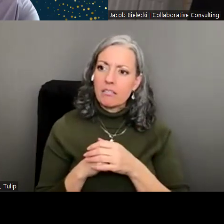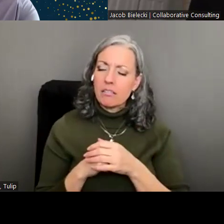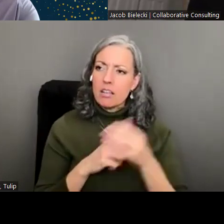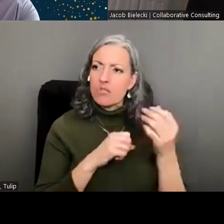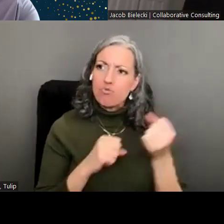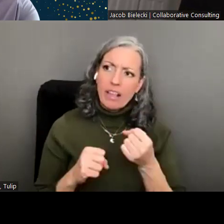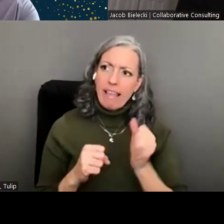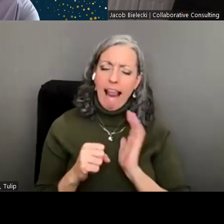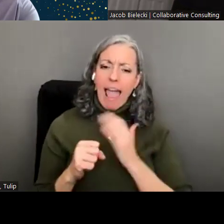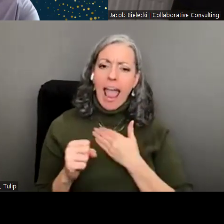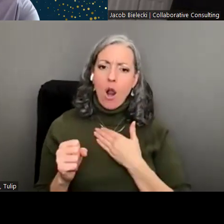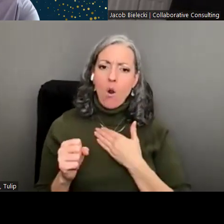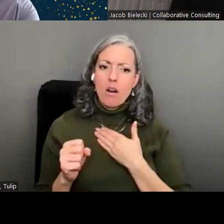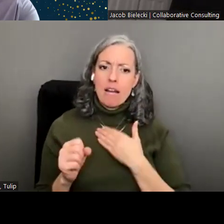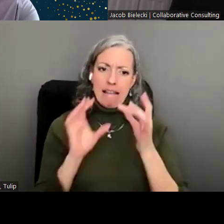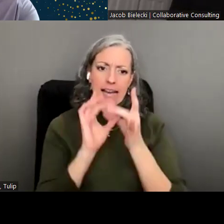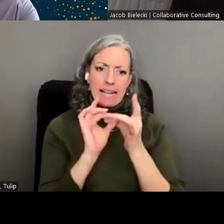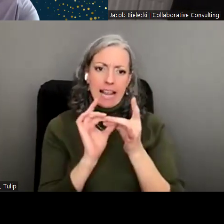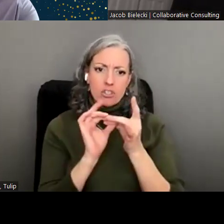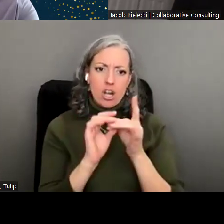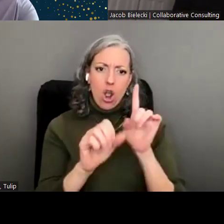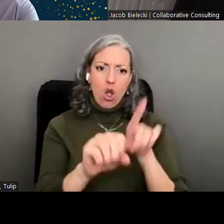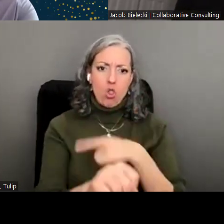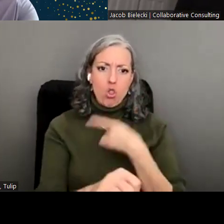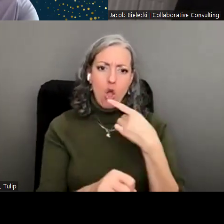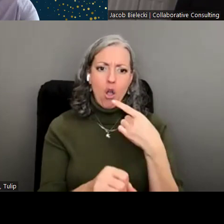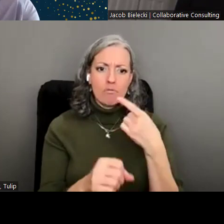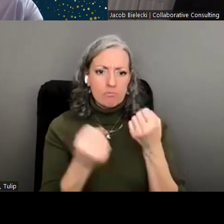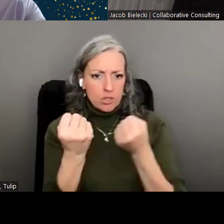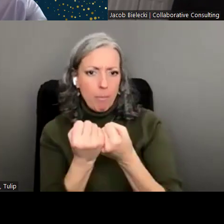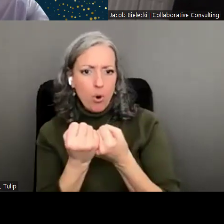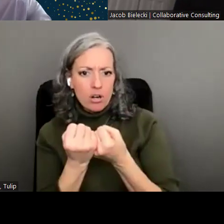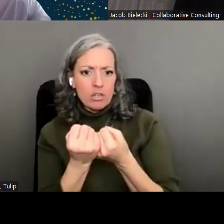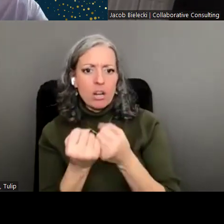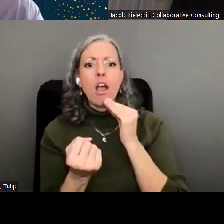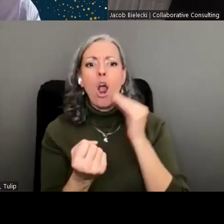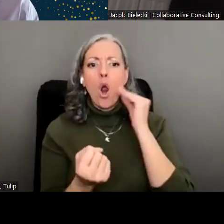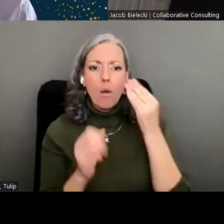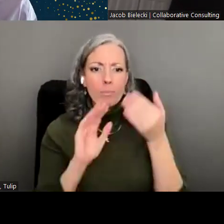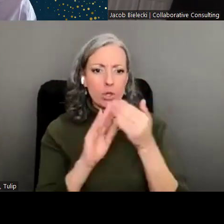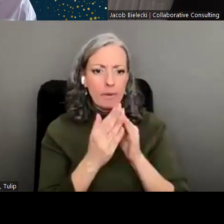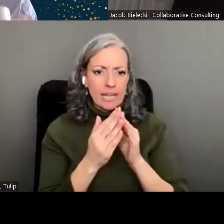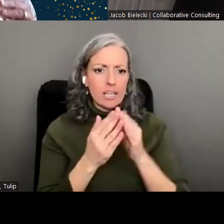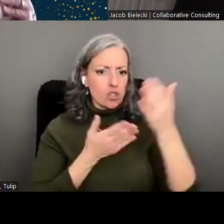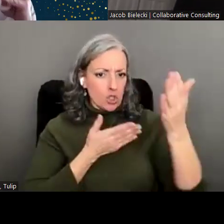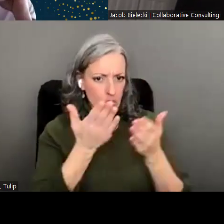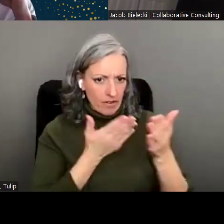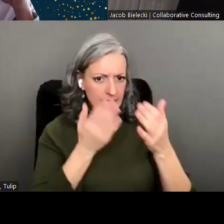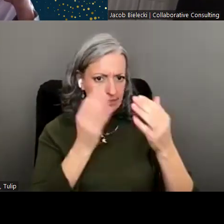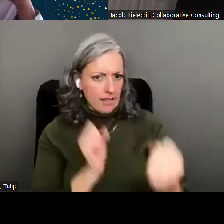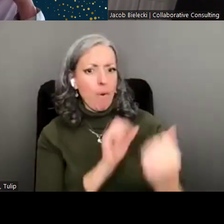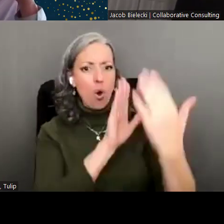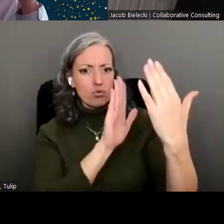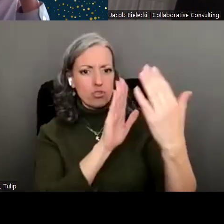strengthening our network of long-term services and supports, and our network of home and community-based services is the approach. And